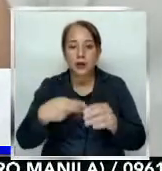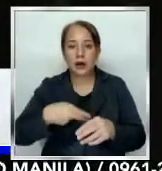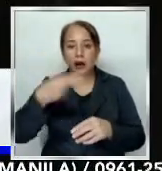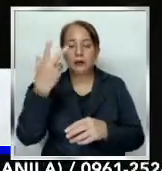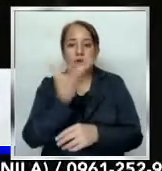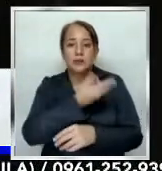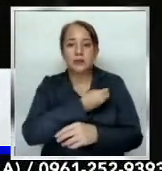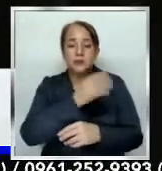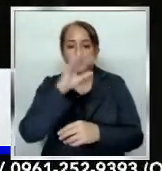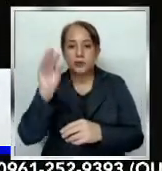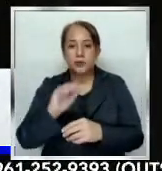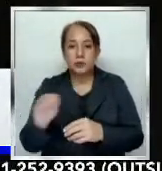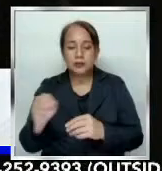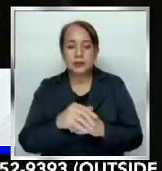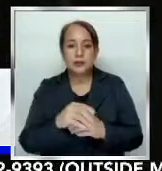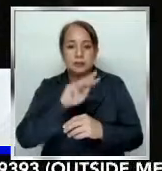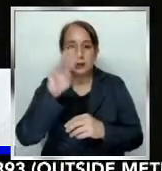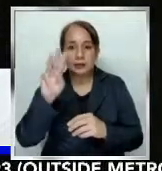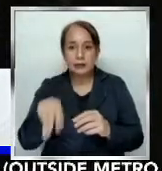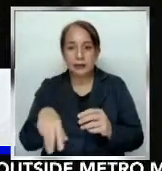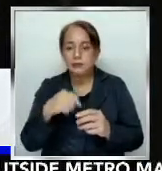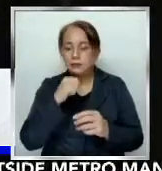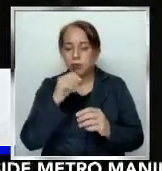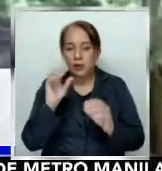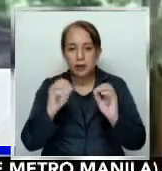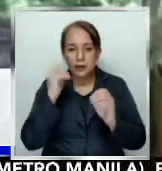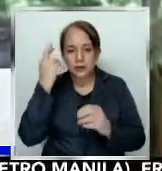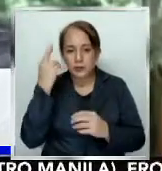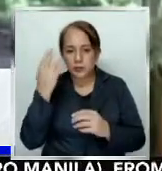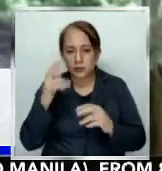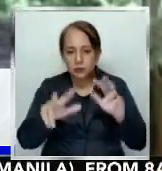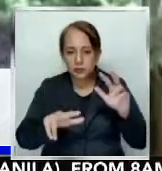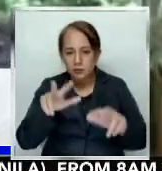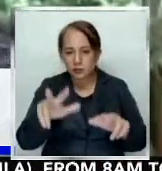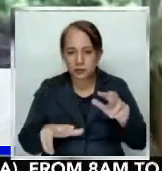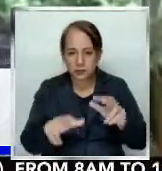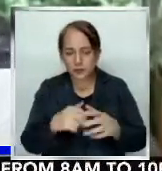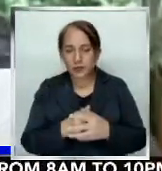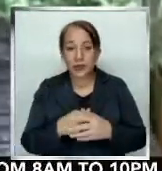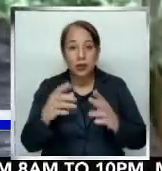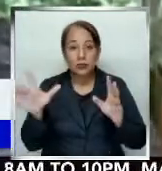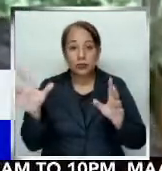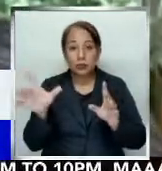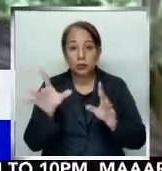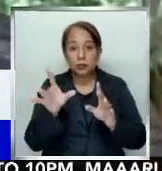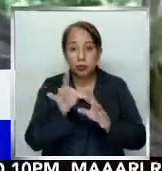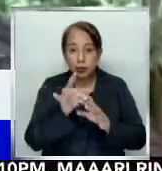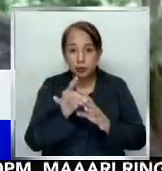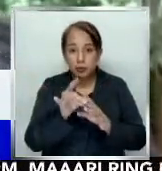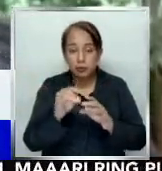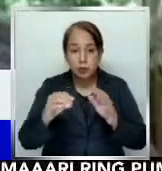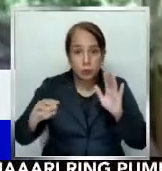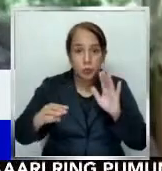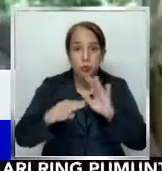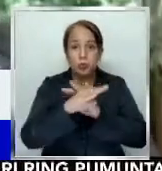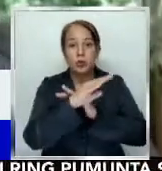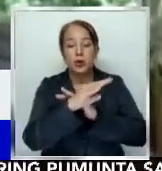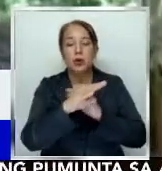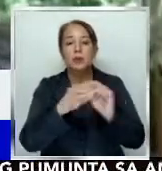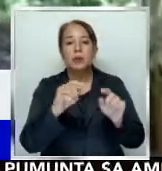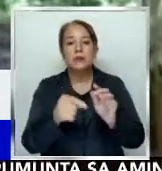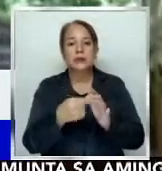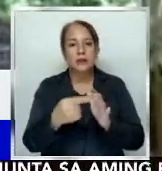ng Metro Manila, walang dahilan para magpanic. When the infection level goes up, sometimes we